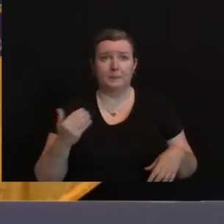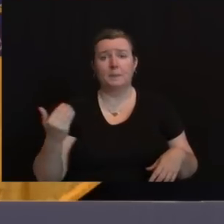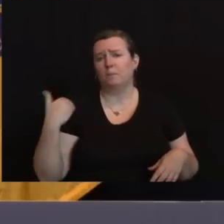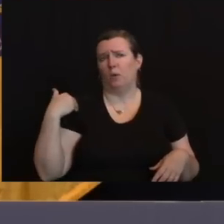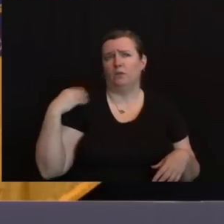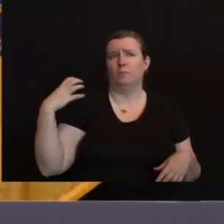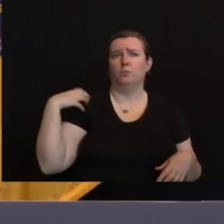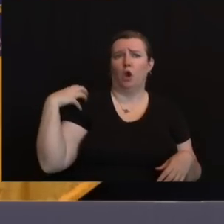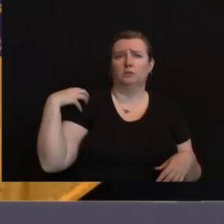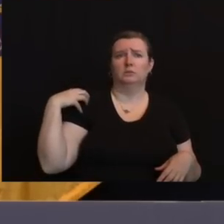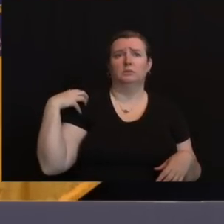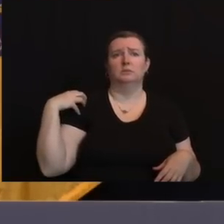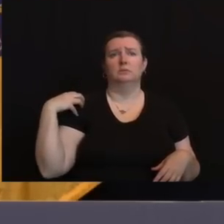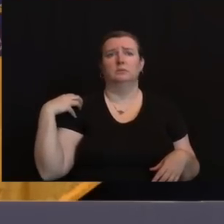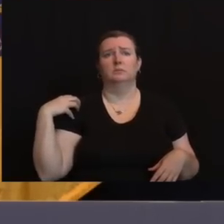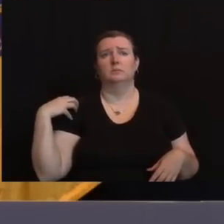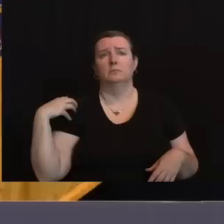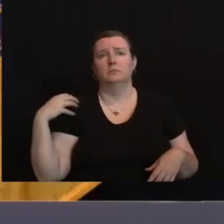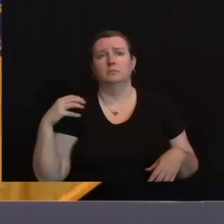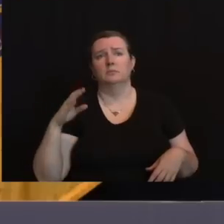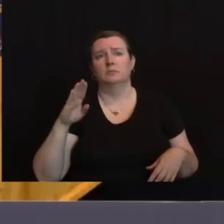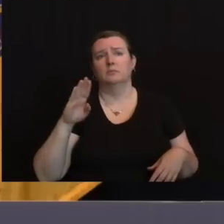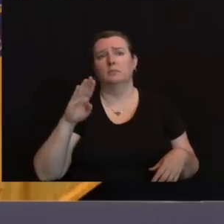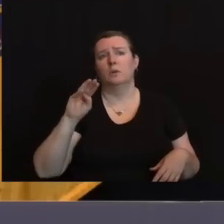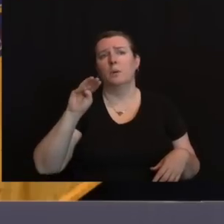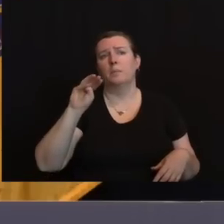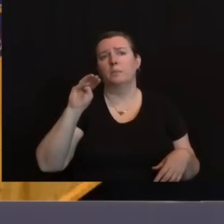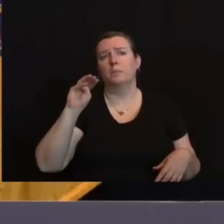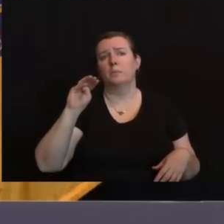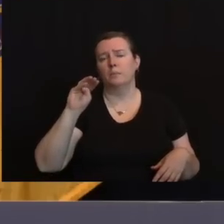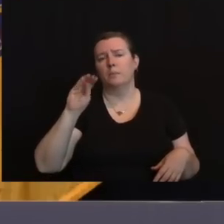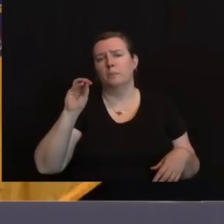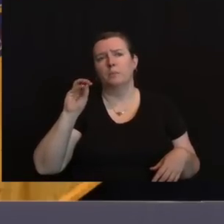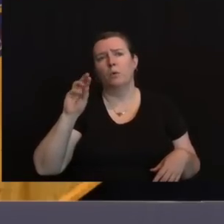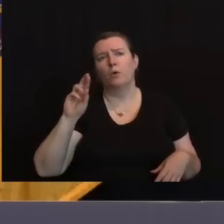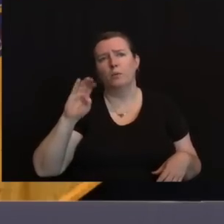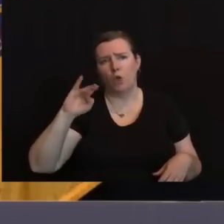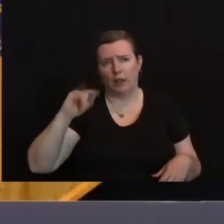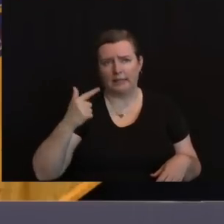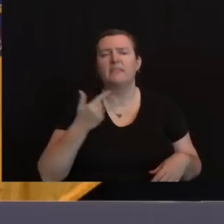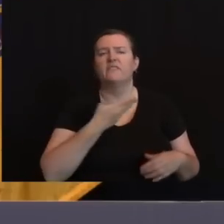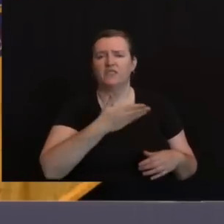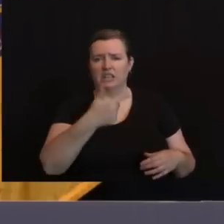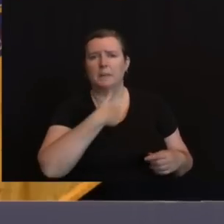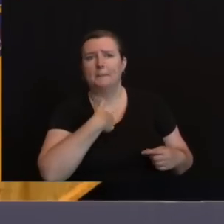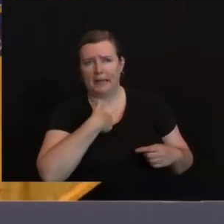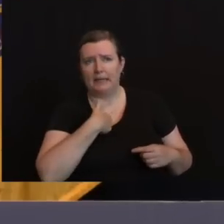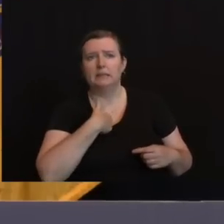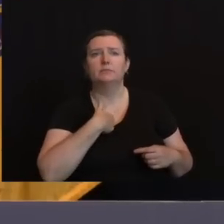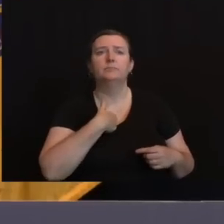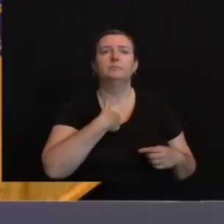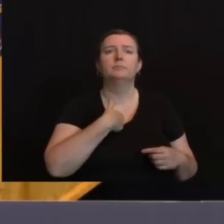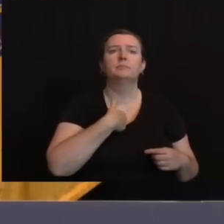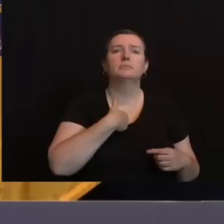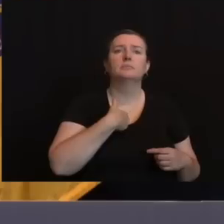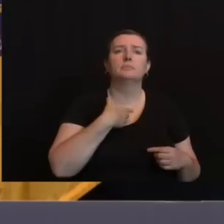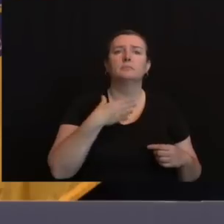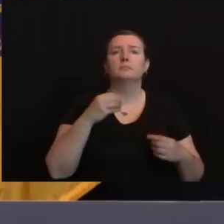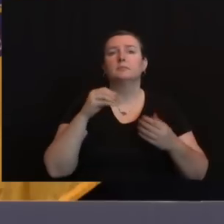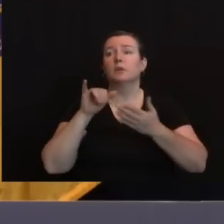Mike Bloomberg, who in his capacity as chair of the 9/11 Museum, has invited myself and the New York officials